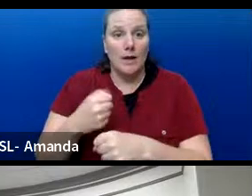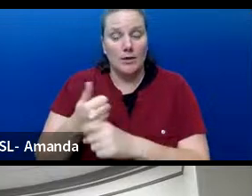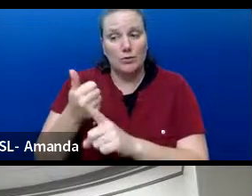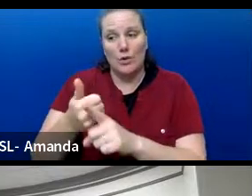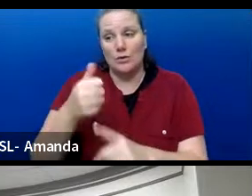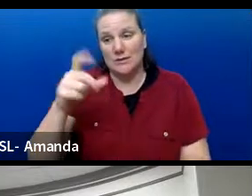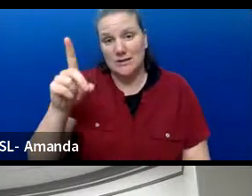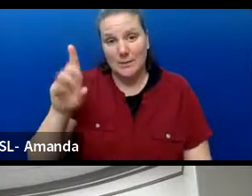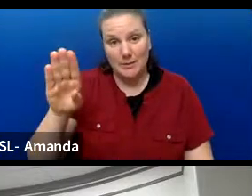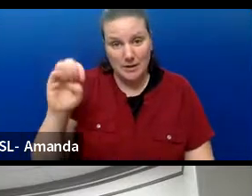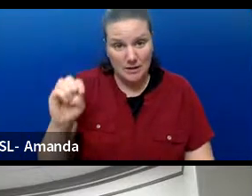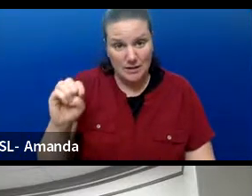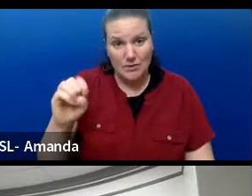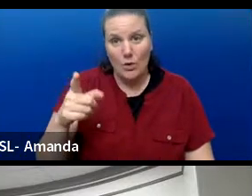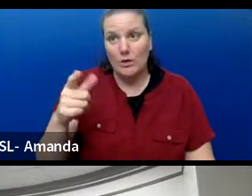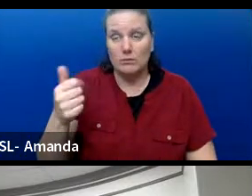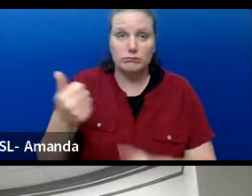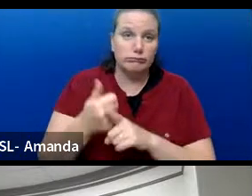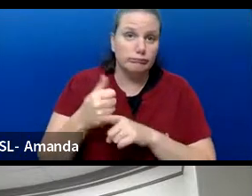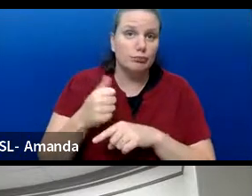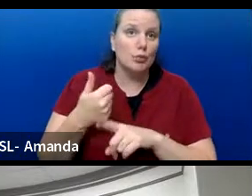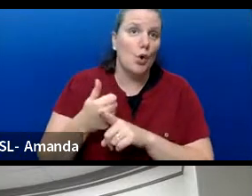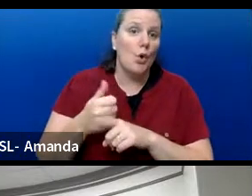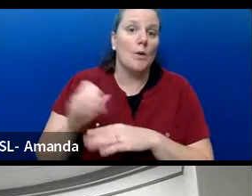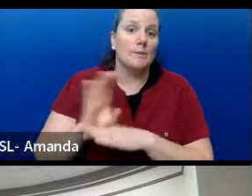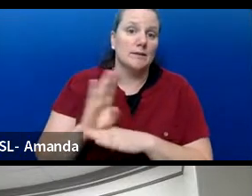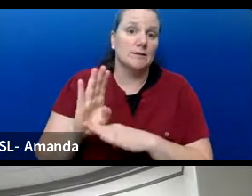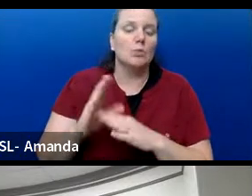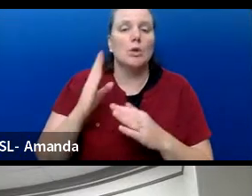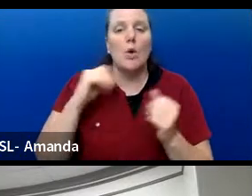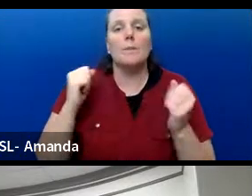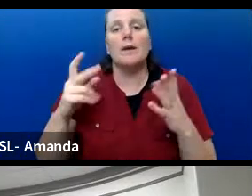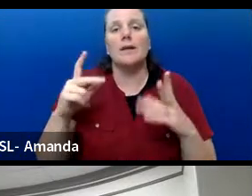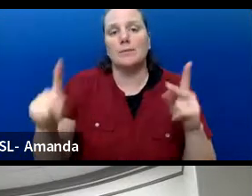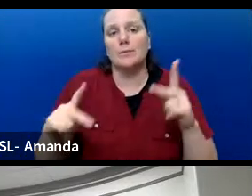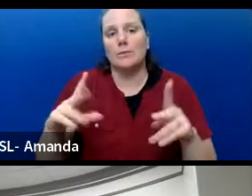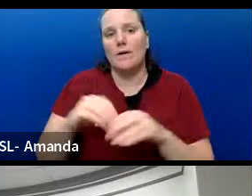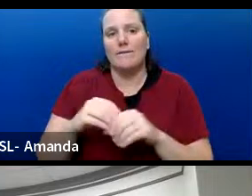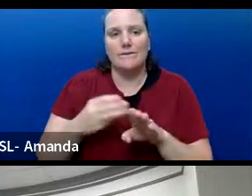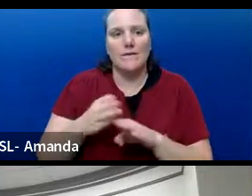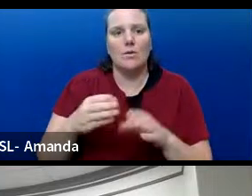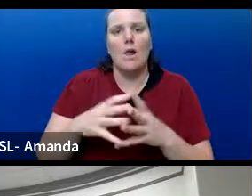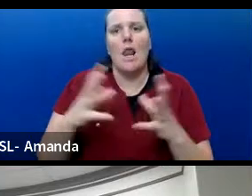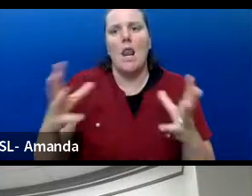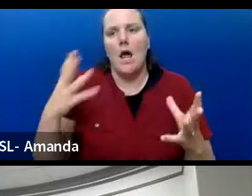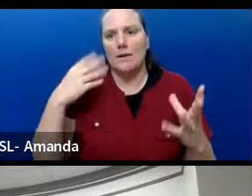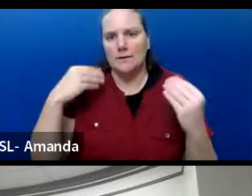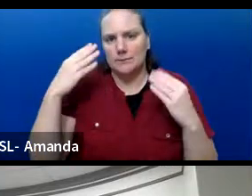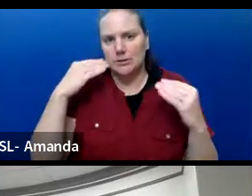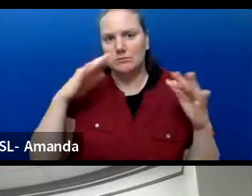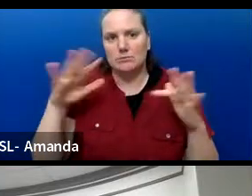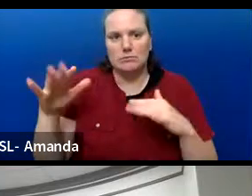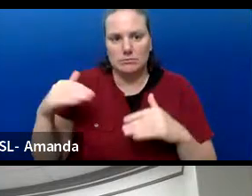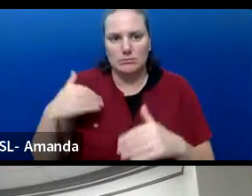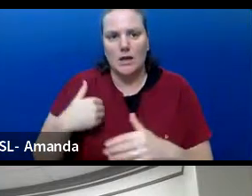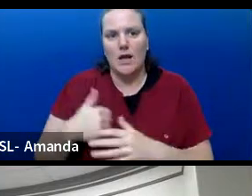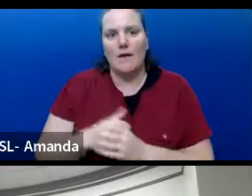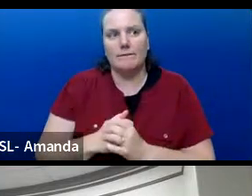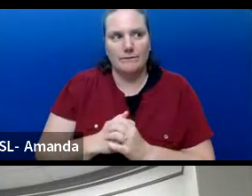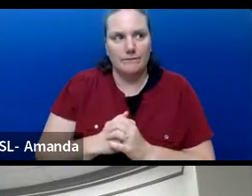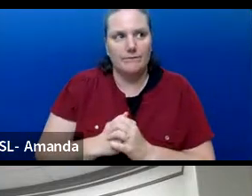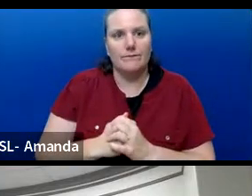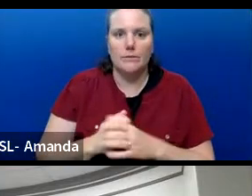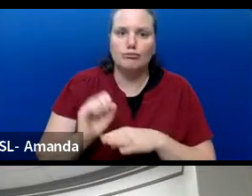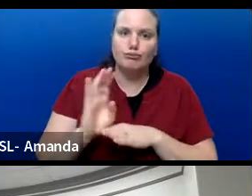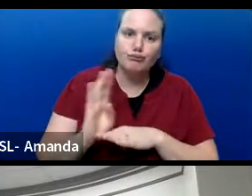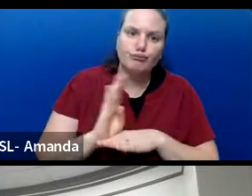DBE or creating your own business. We know a lot of the folks that are in the field with a lot of experience, they have entrepreneurial spirits, and